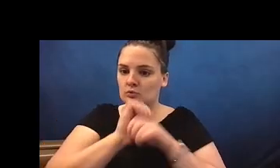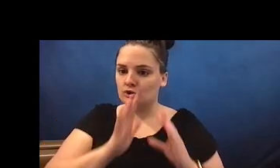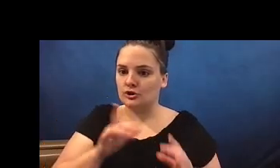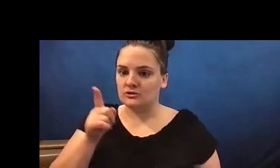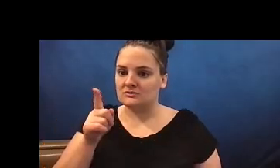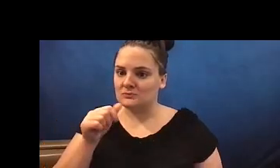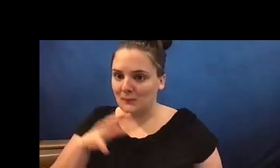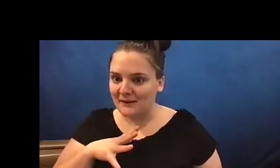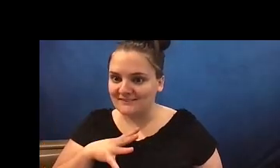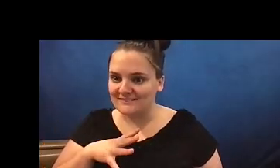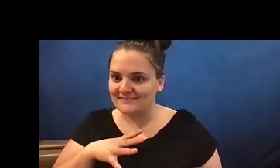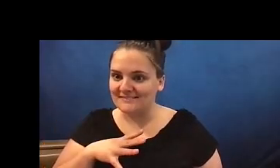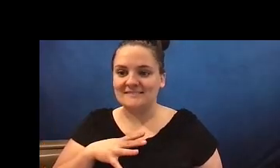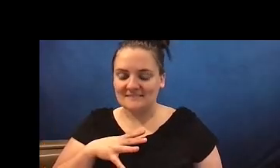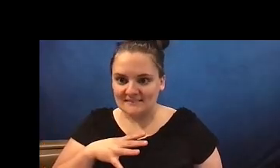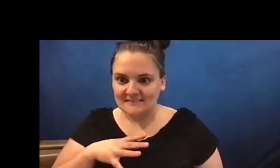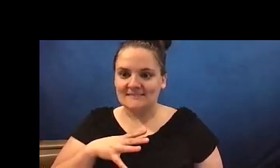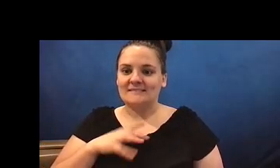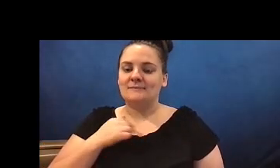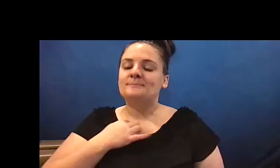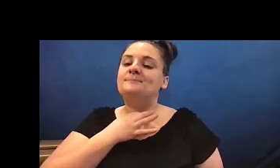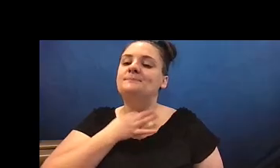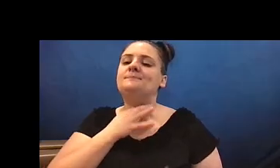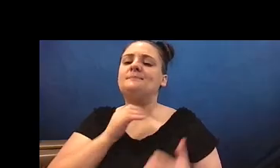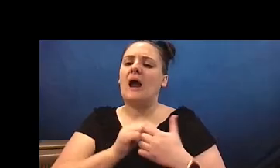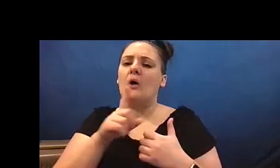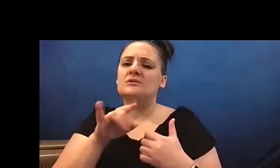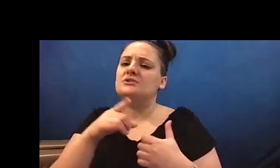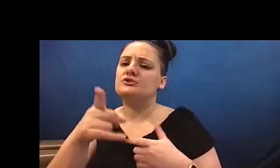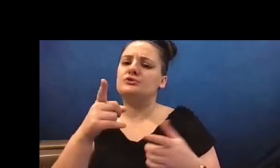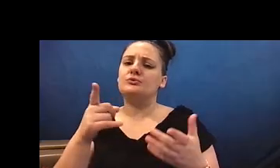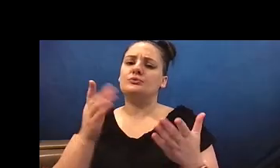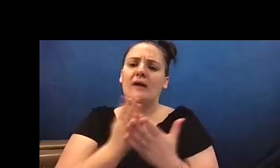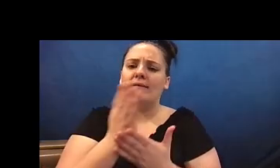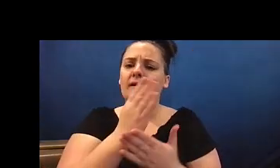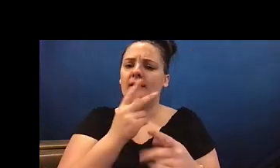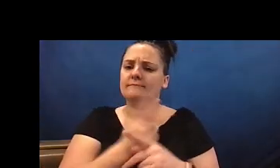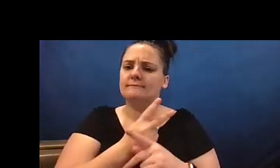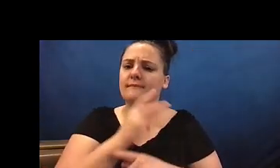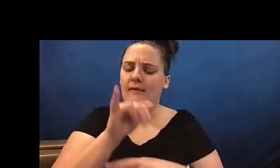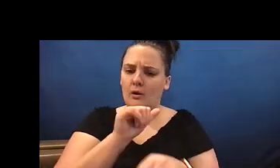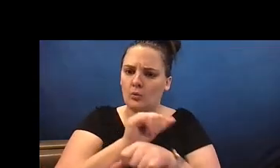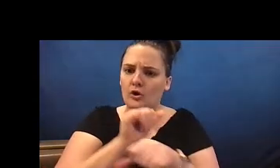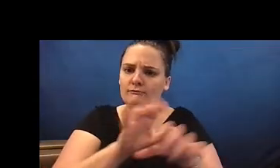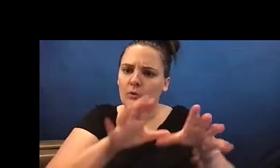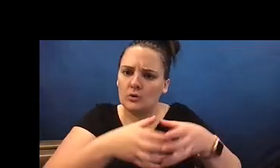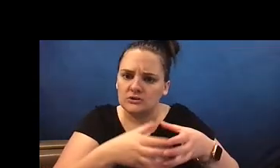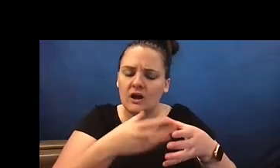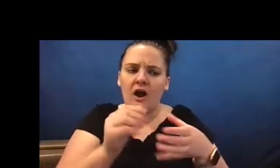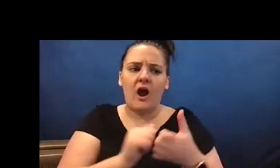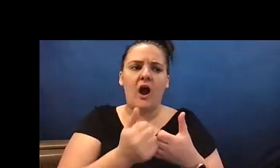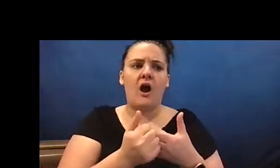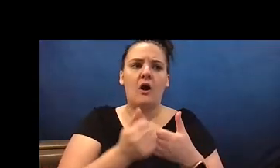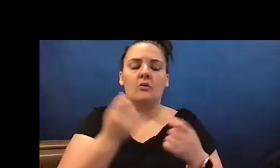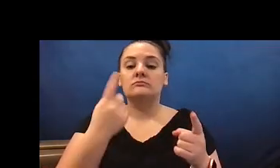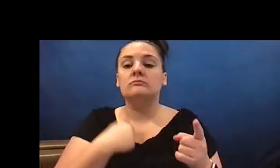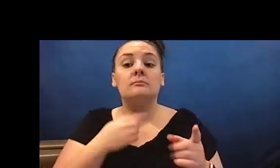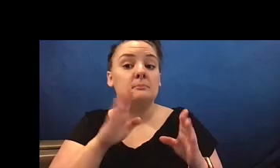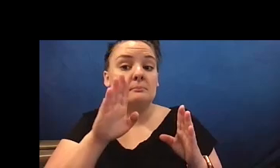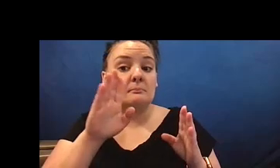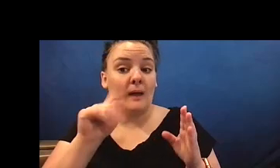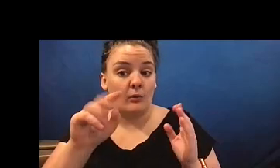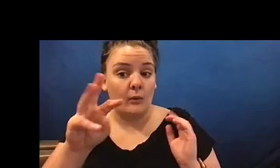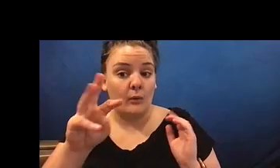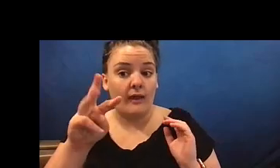bit and talk about how have you managed through and navigated this workforce, and how do you think we need to, and by the way, I've moved into some